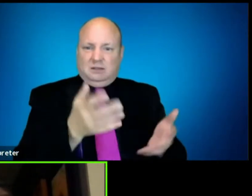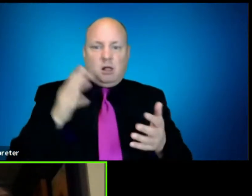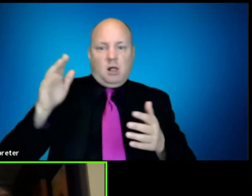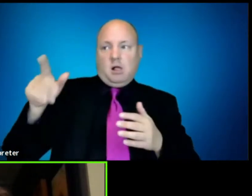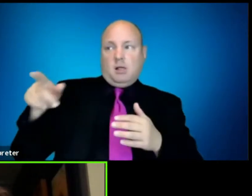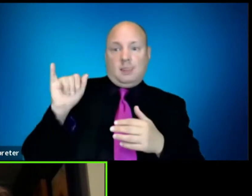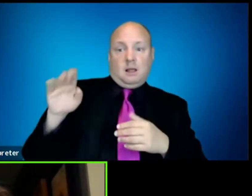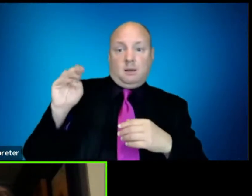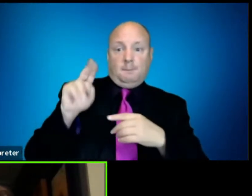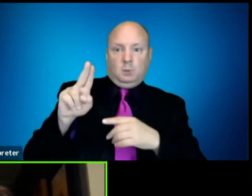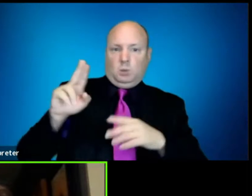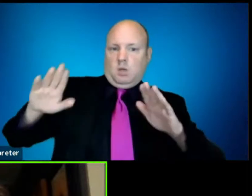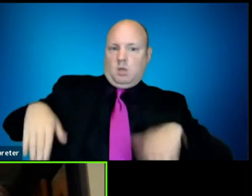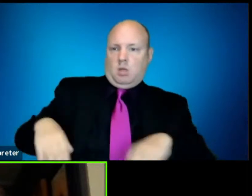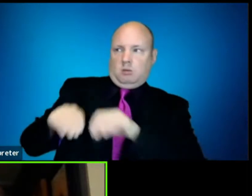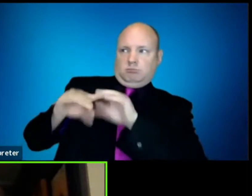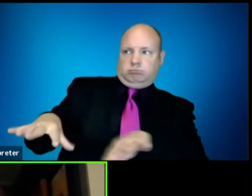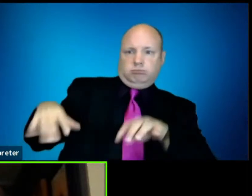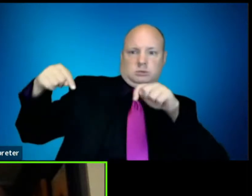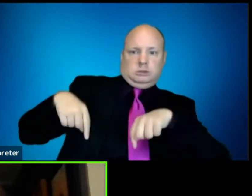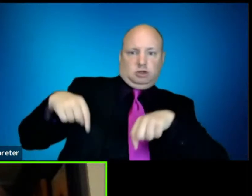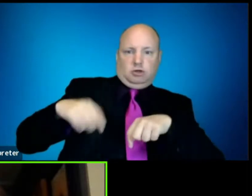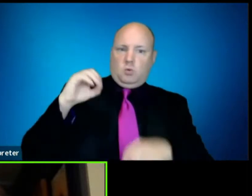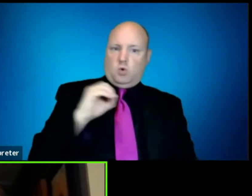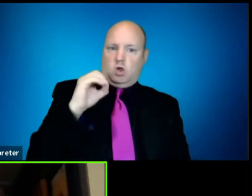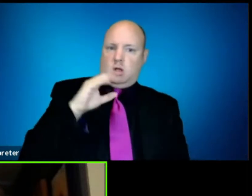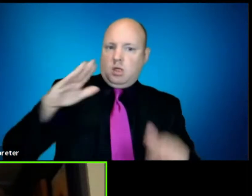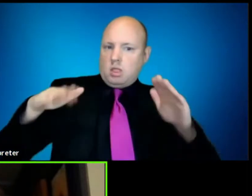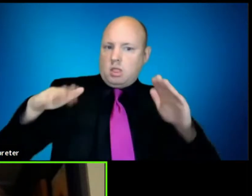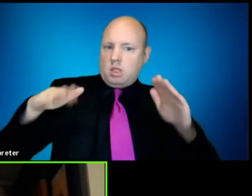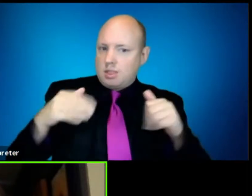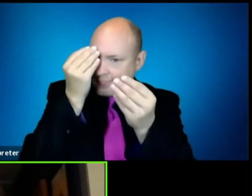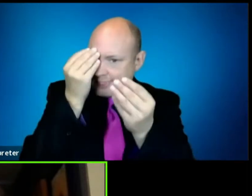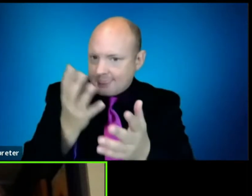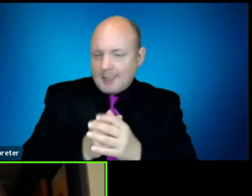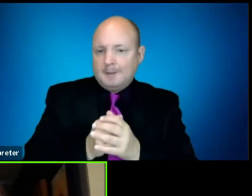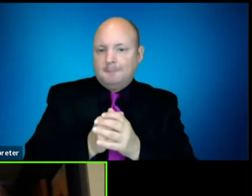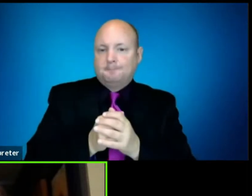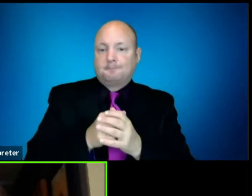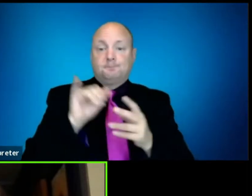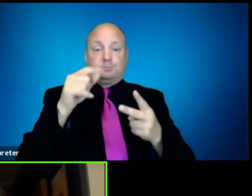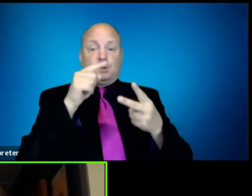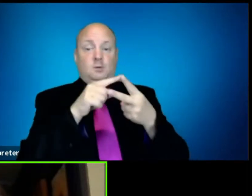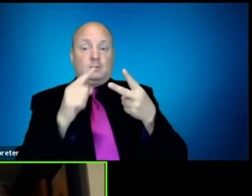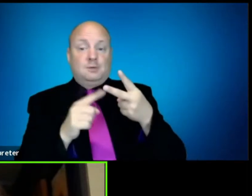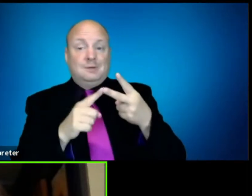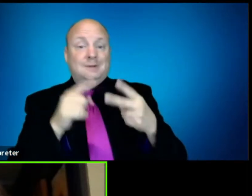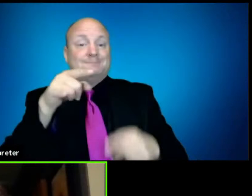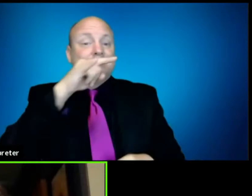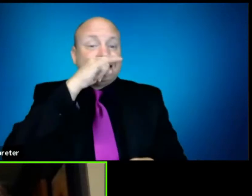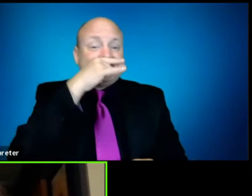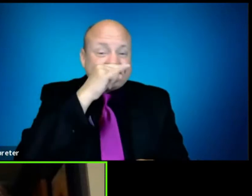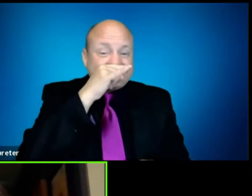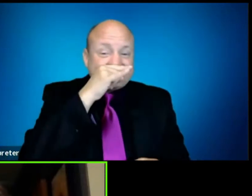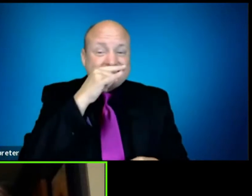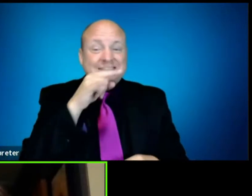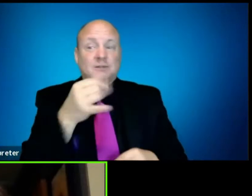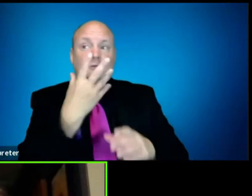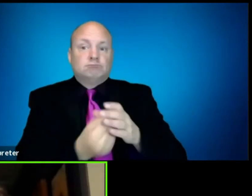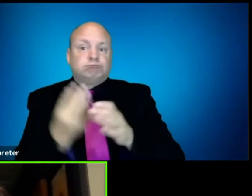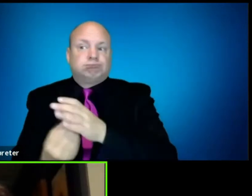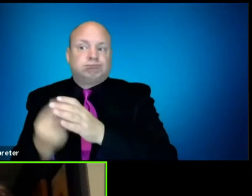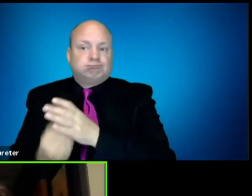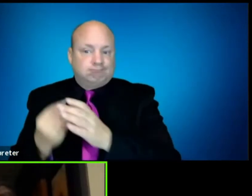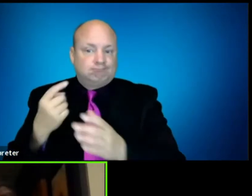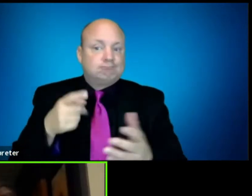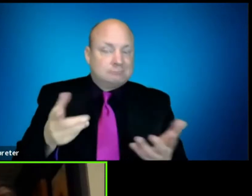states. As for younger people dying, I think, it's tragic to see these deaths every day. We're seeing far